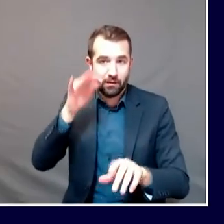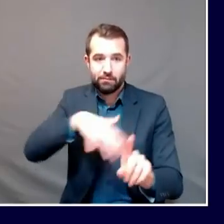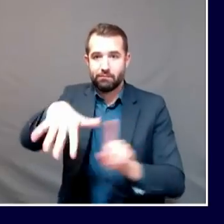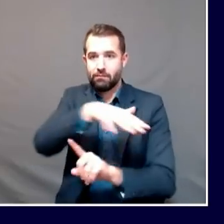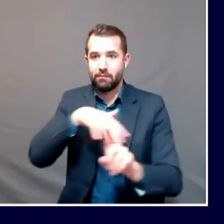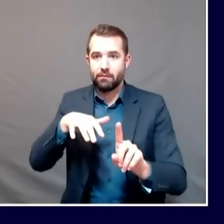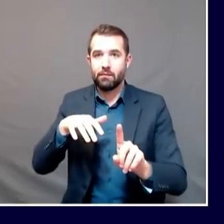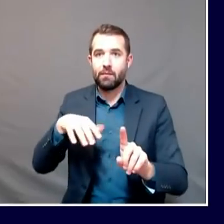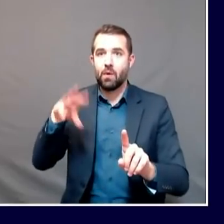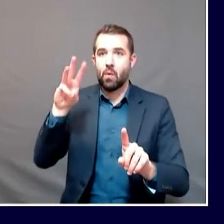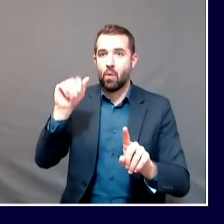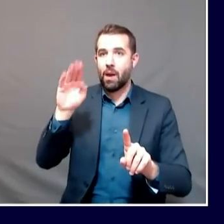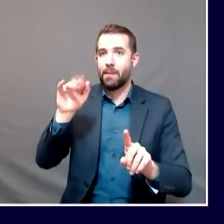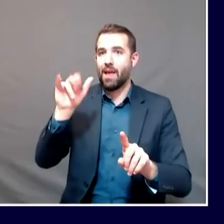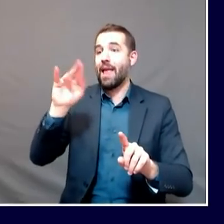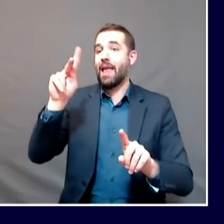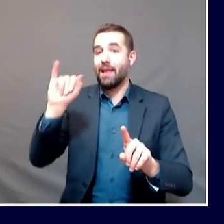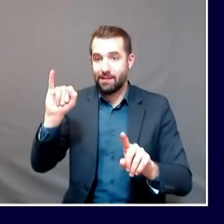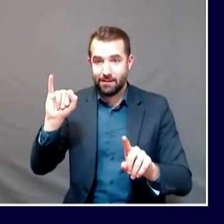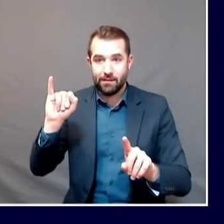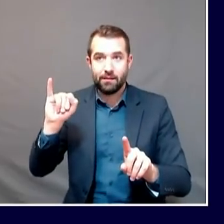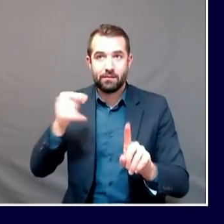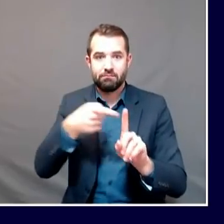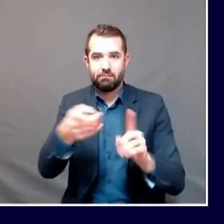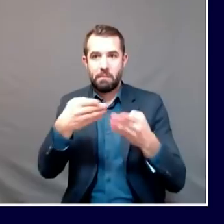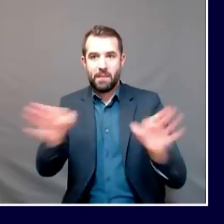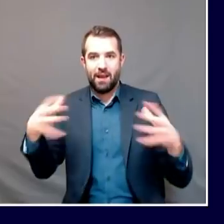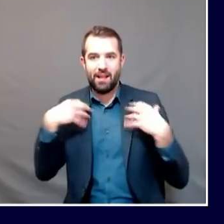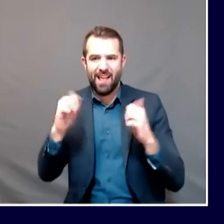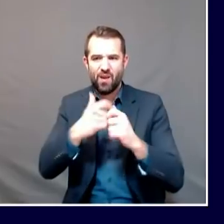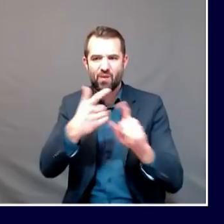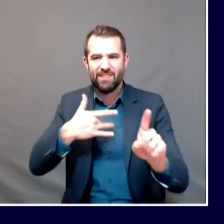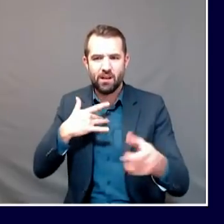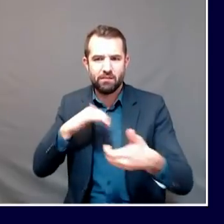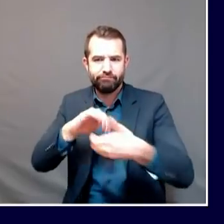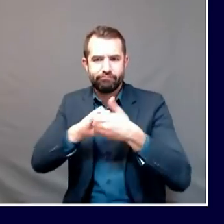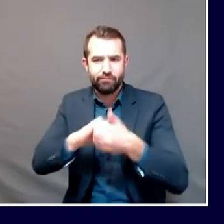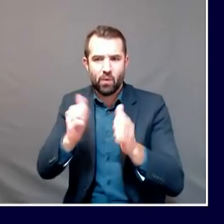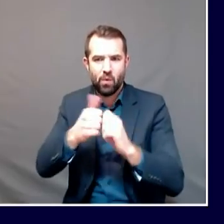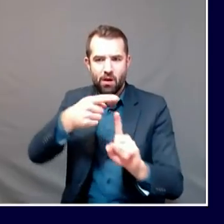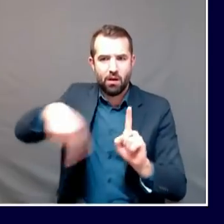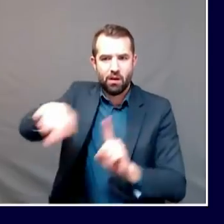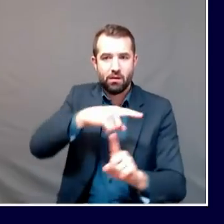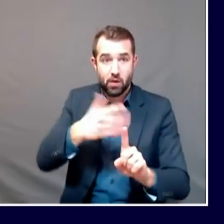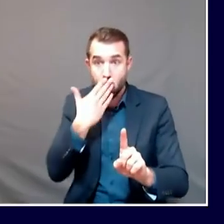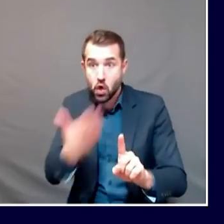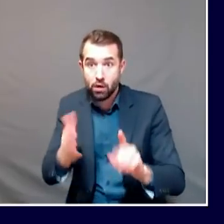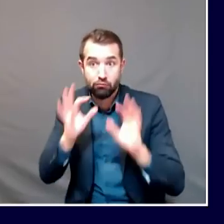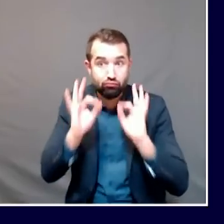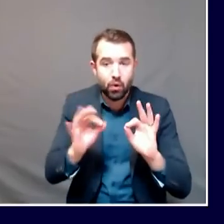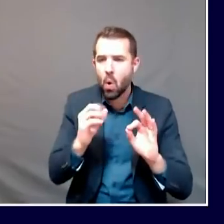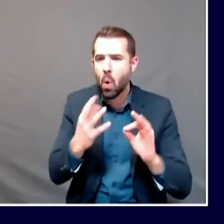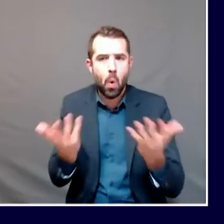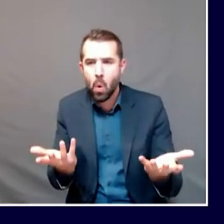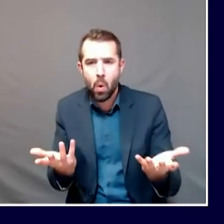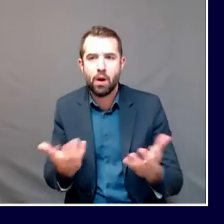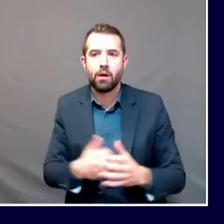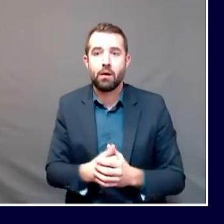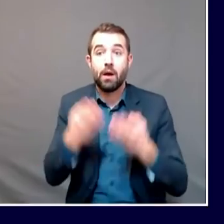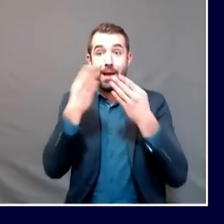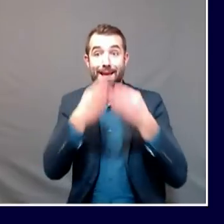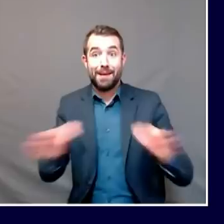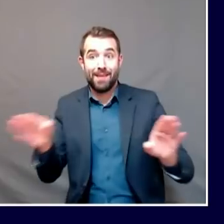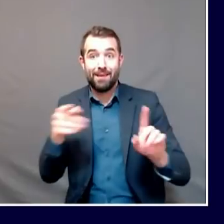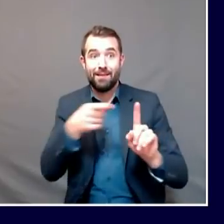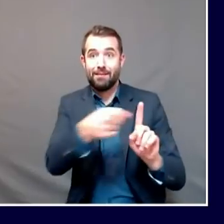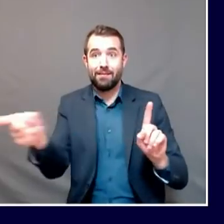Health, and how you feel that relationship has gone and how you feel those public health organizations have done to help tribal